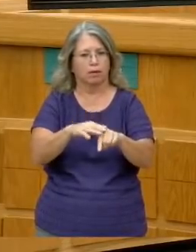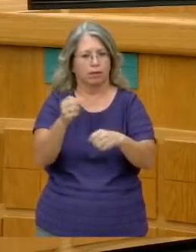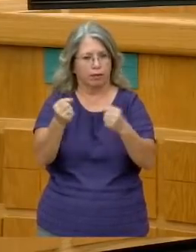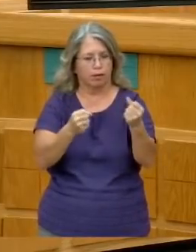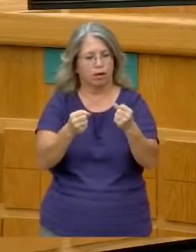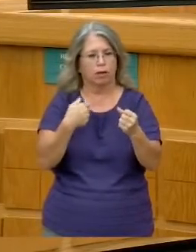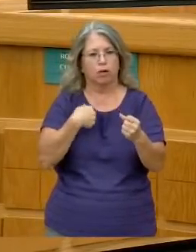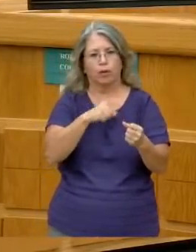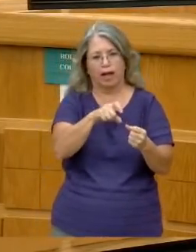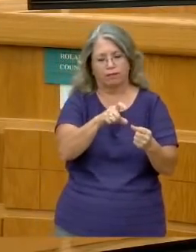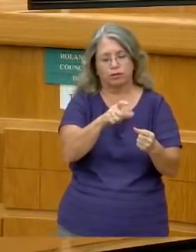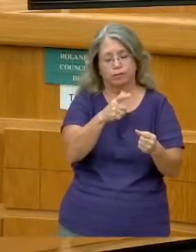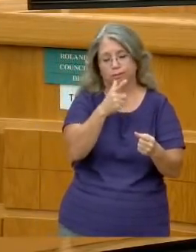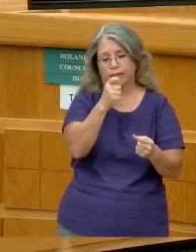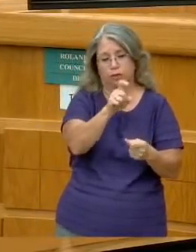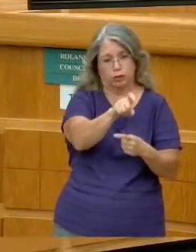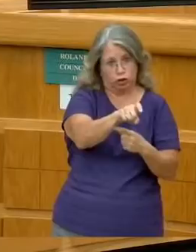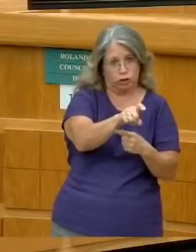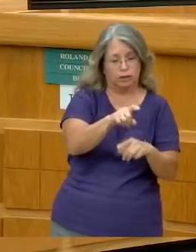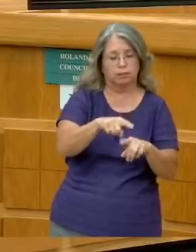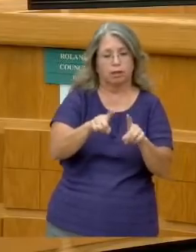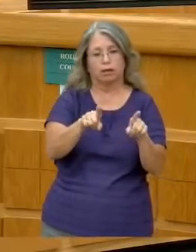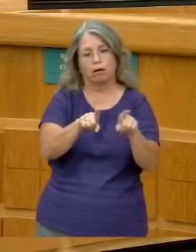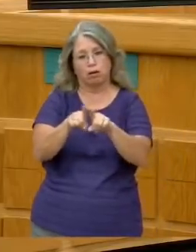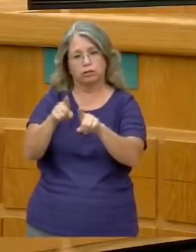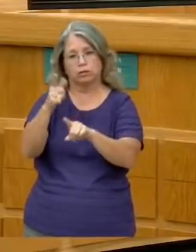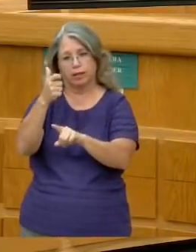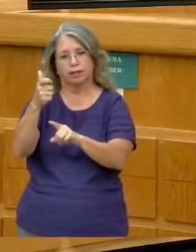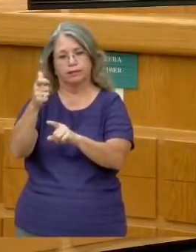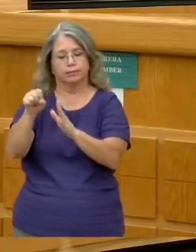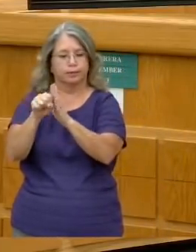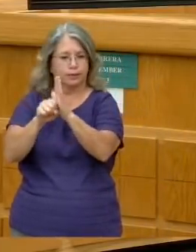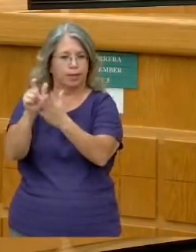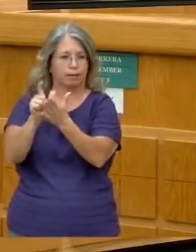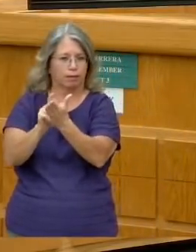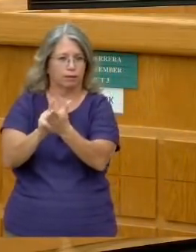because we should, but we also have to because of state law.